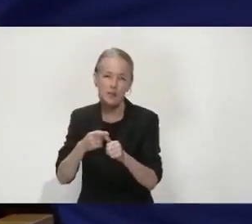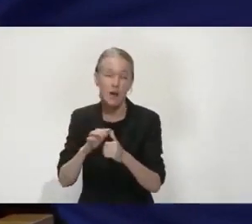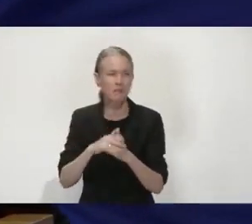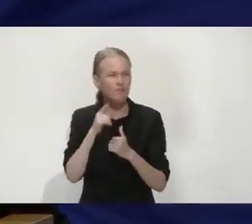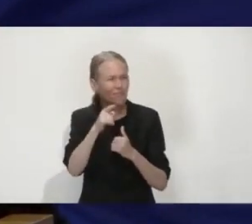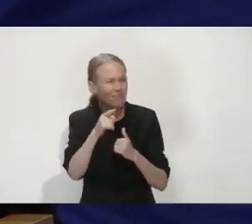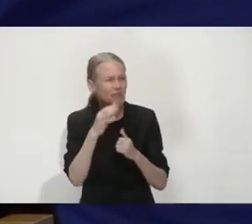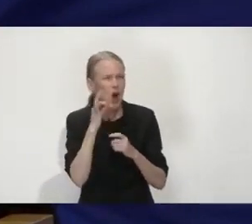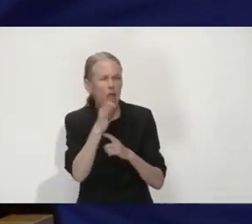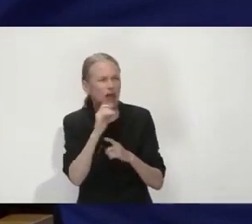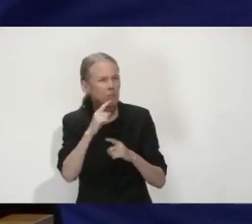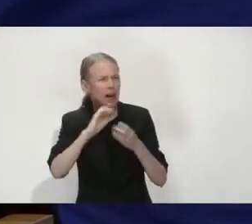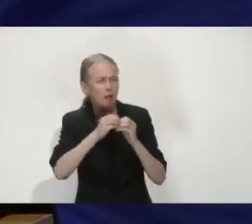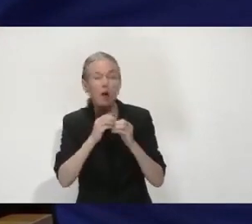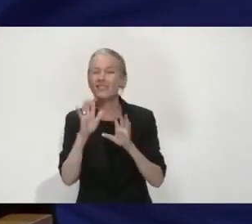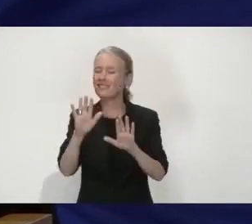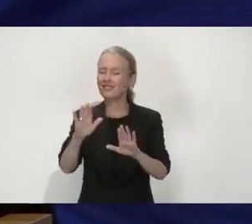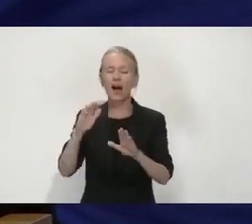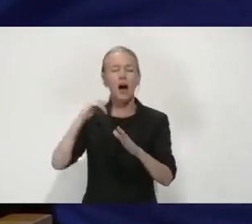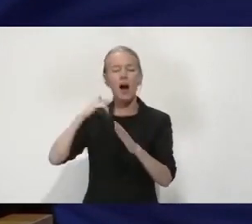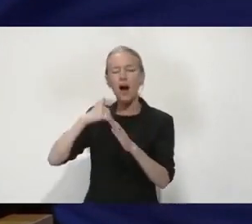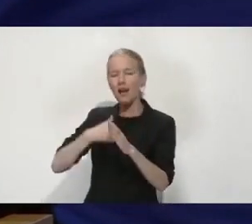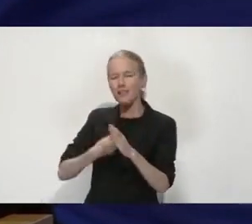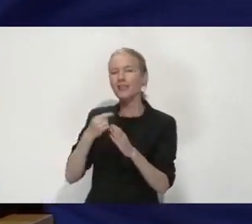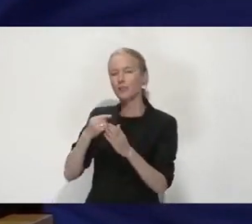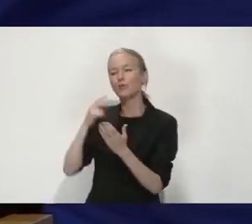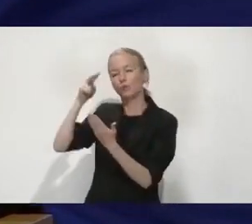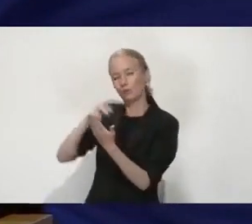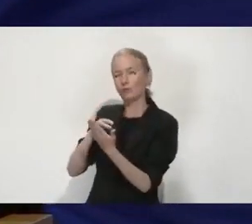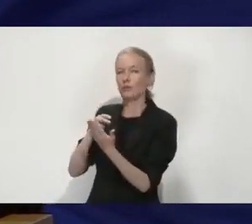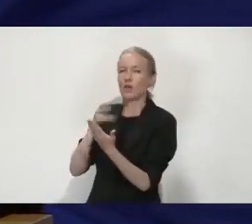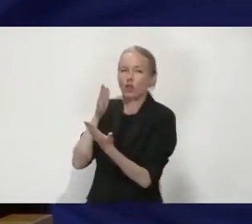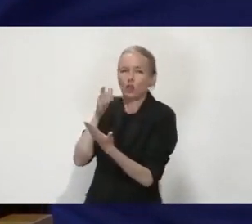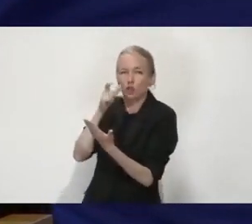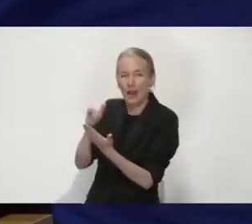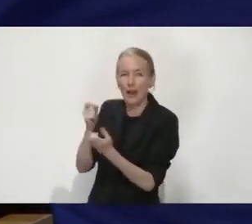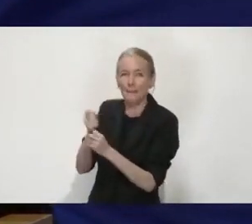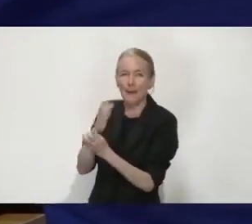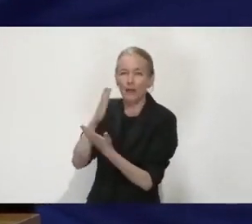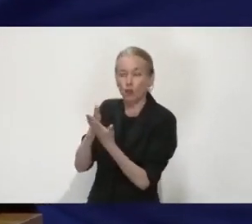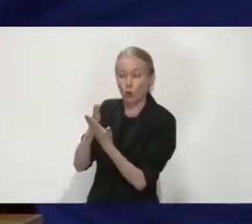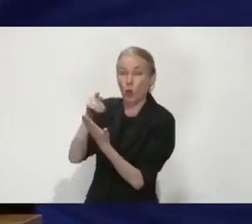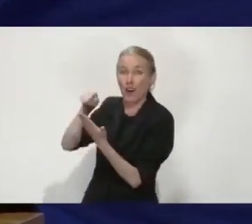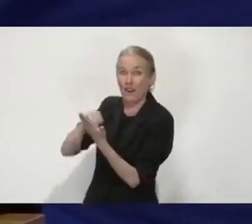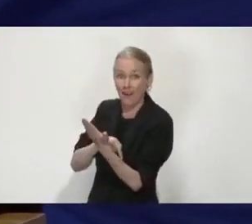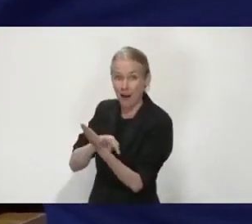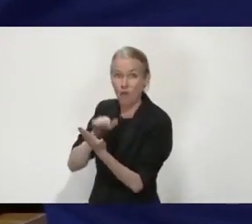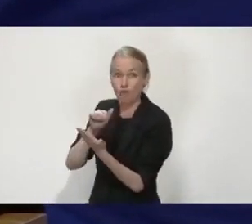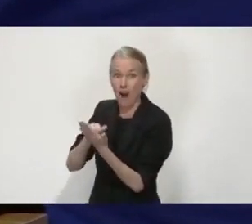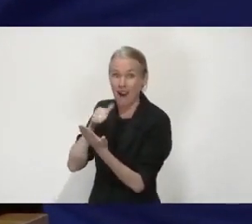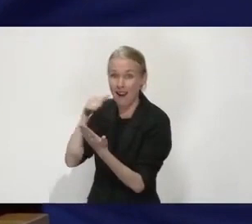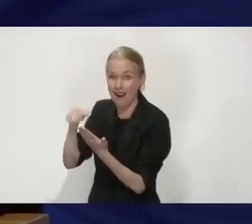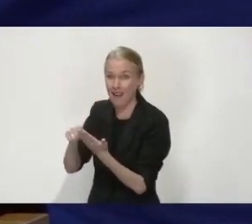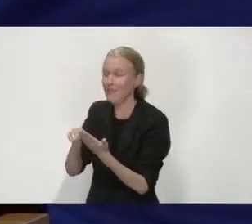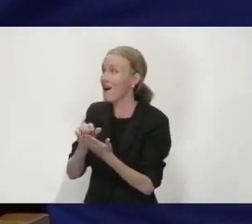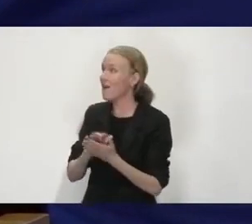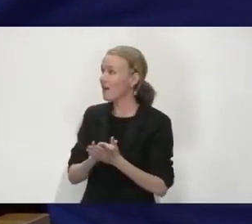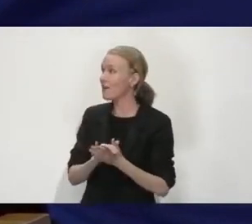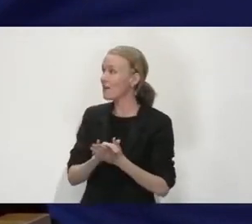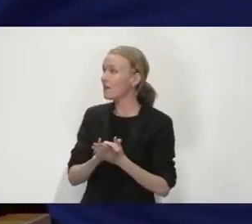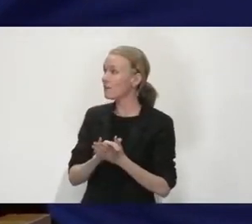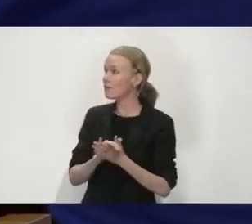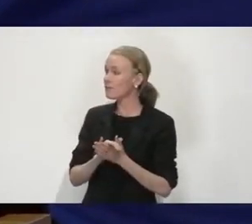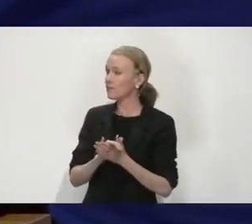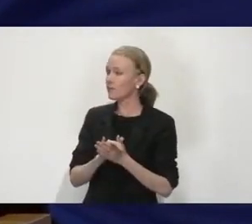have a look at the piece of correspondence. You're asking about a very specific thing. We'll come back to you. I think I can recall. Yeah, I can, I think. Okay.